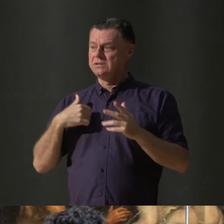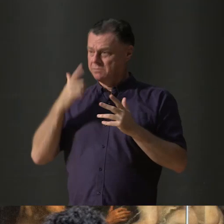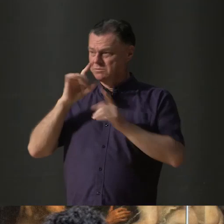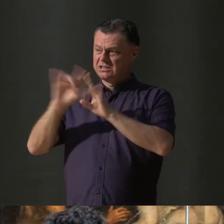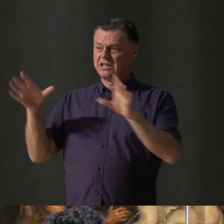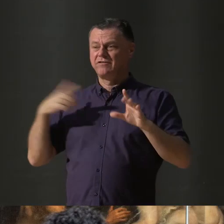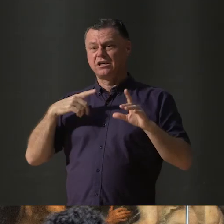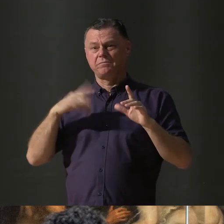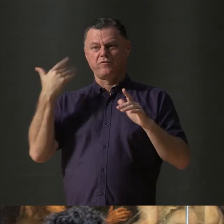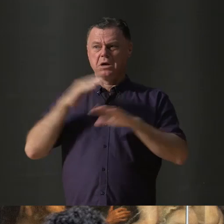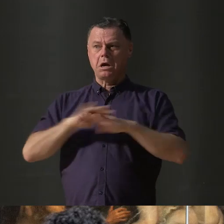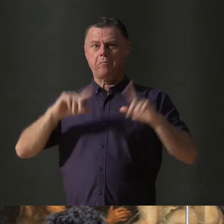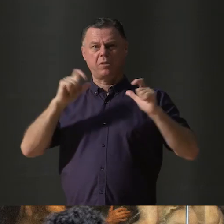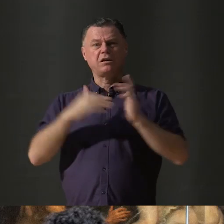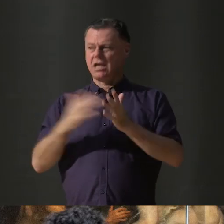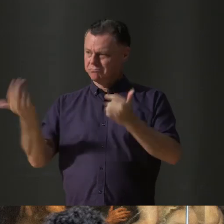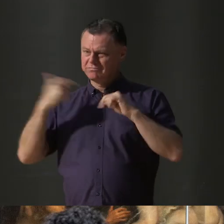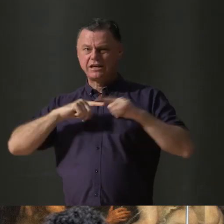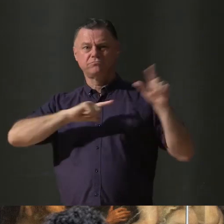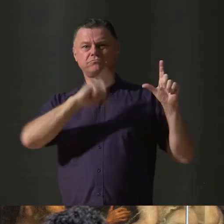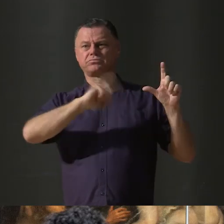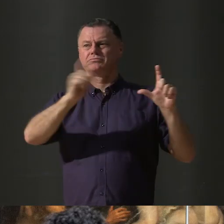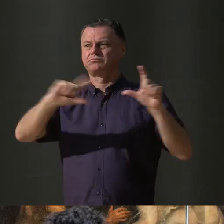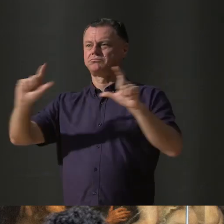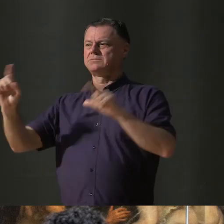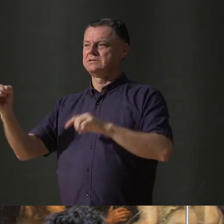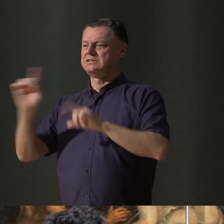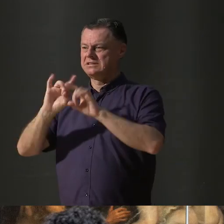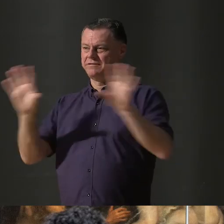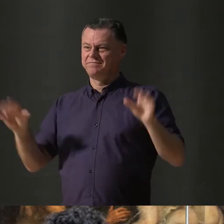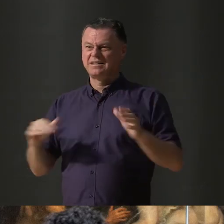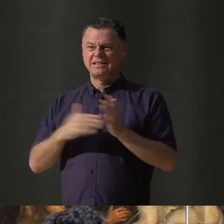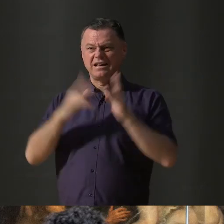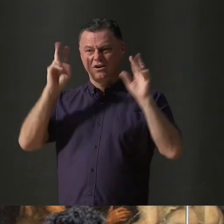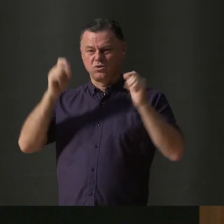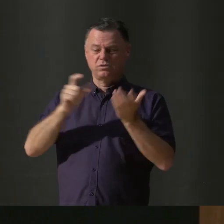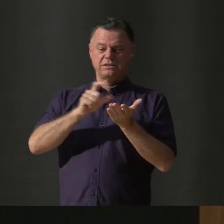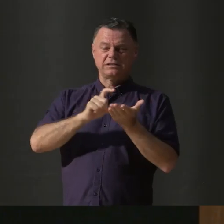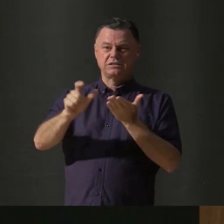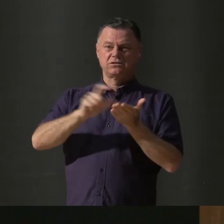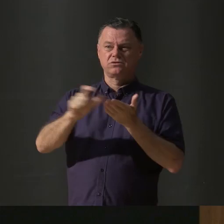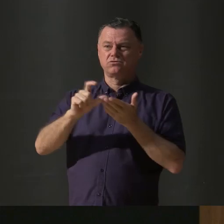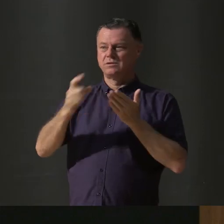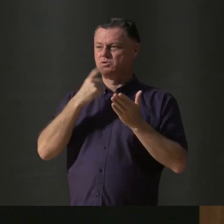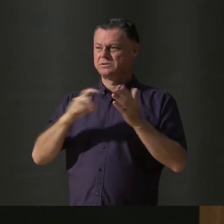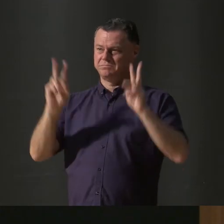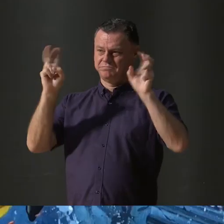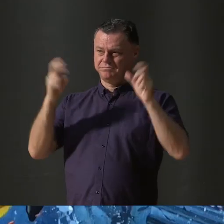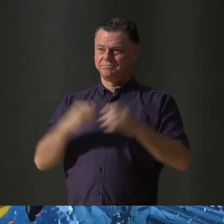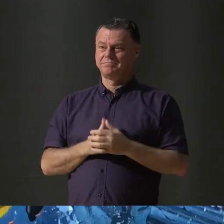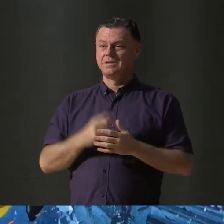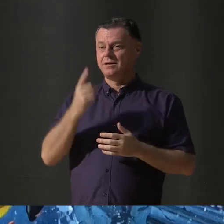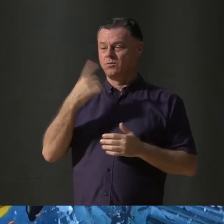them on social media. In fact, new Instagrammable museums are emerging, where people take pictures